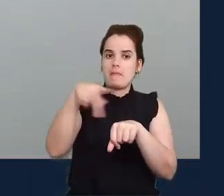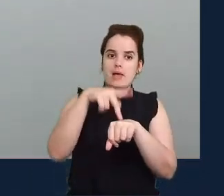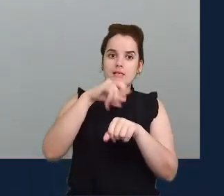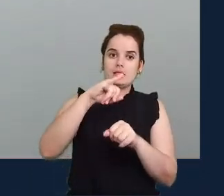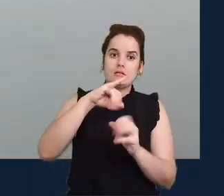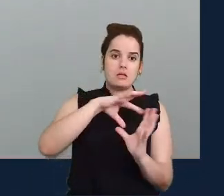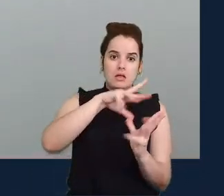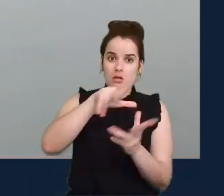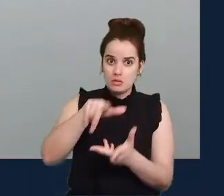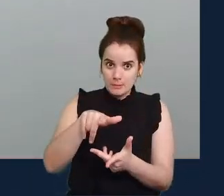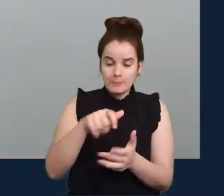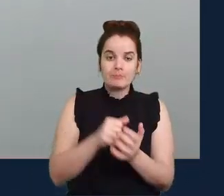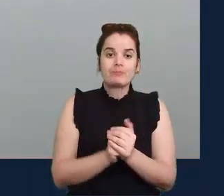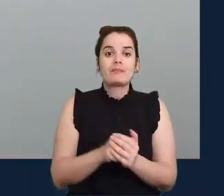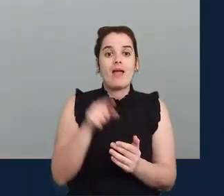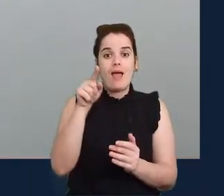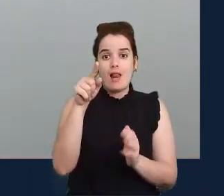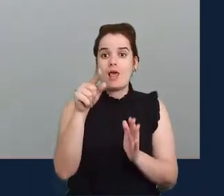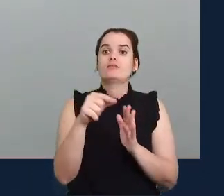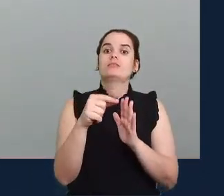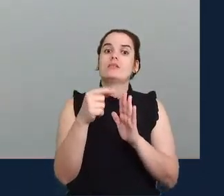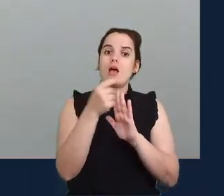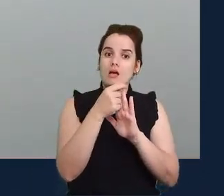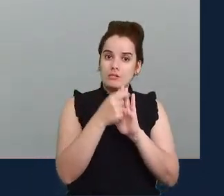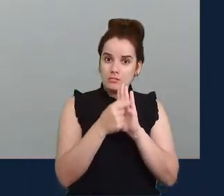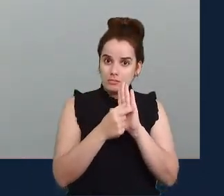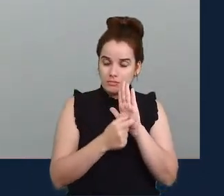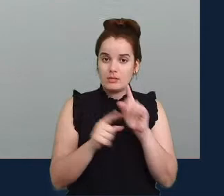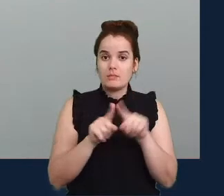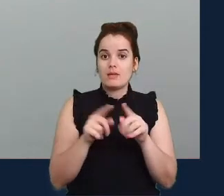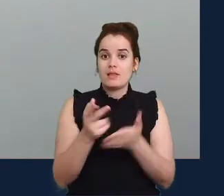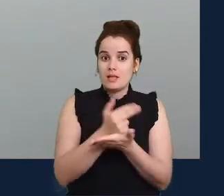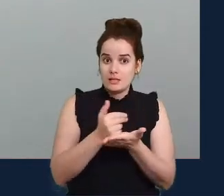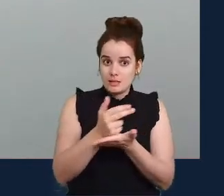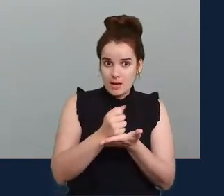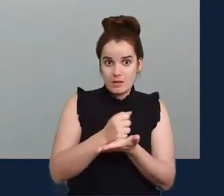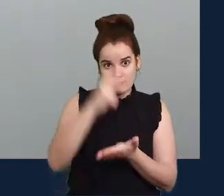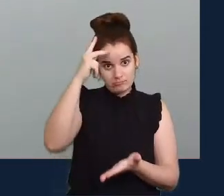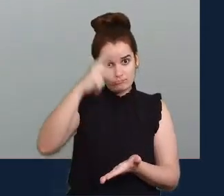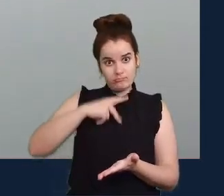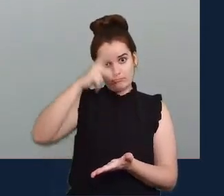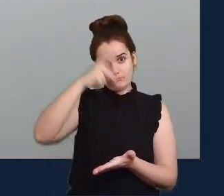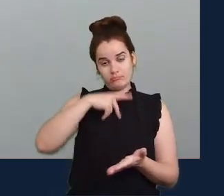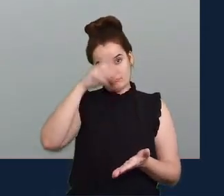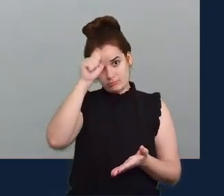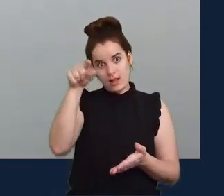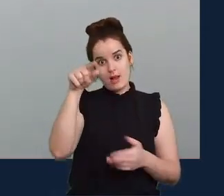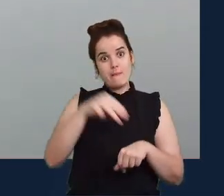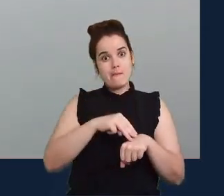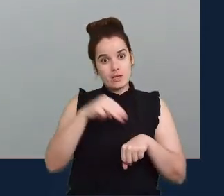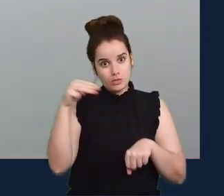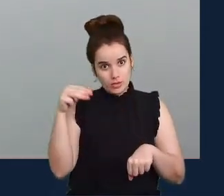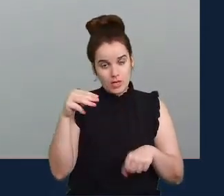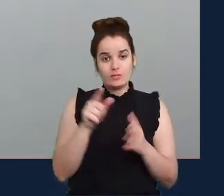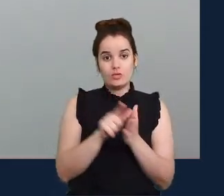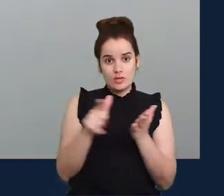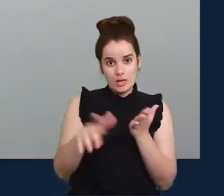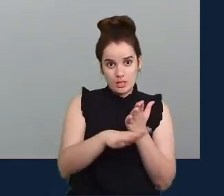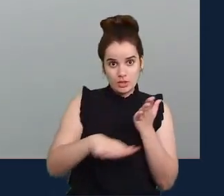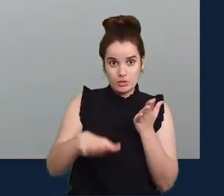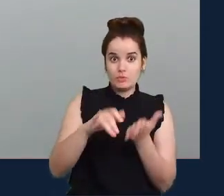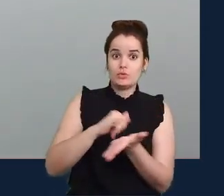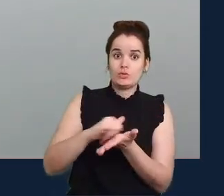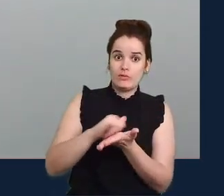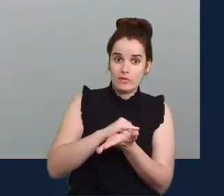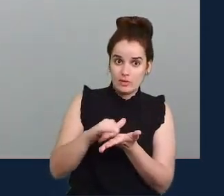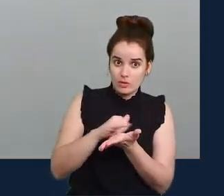data in international and national contexts. She has a master's degree in journalism by Columbia